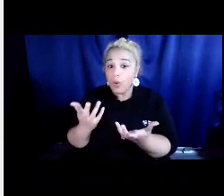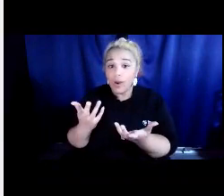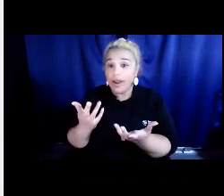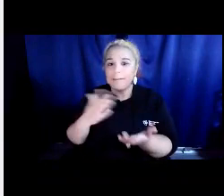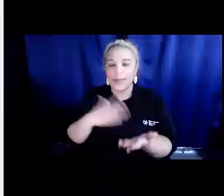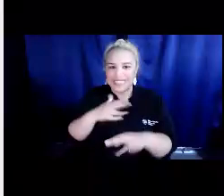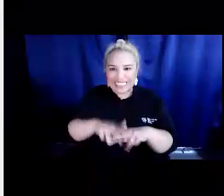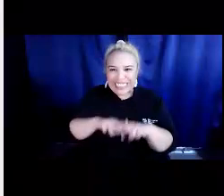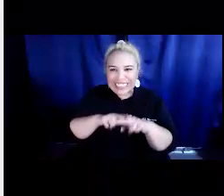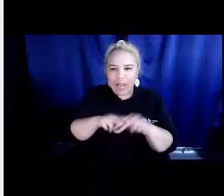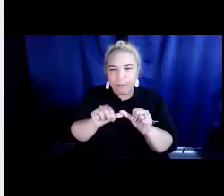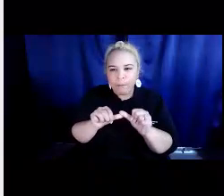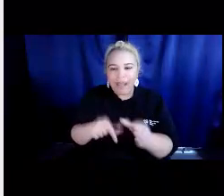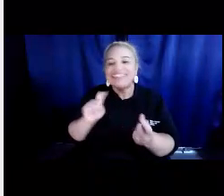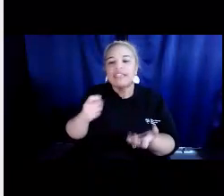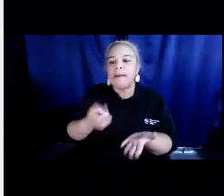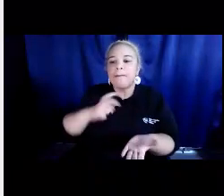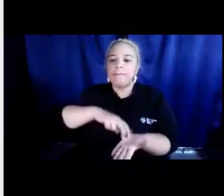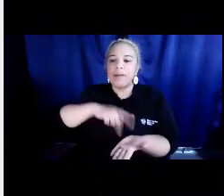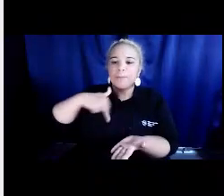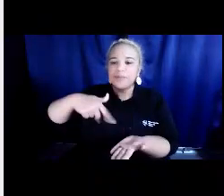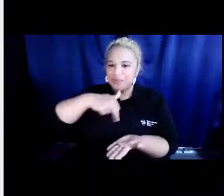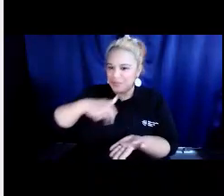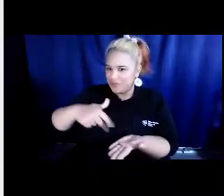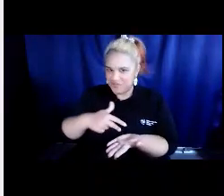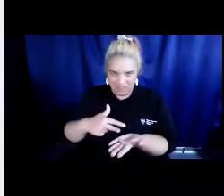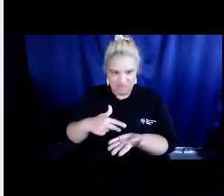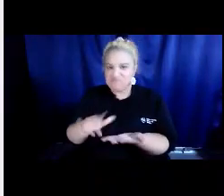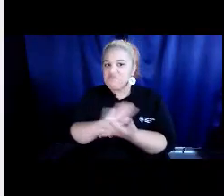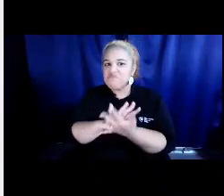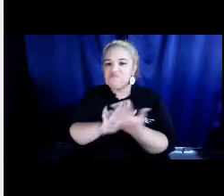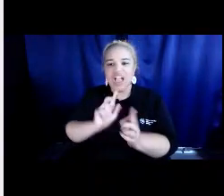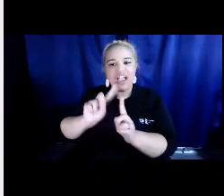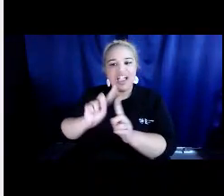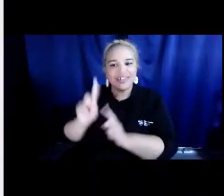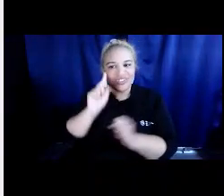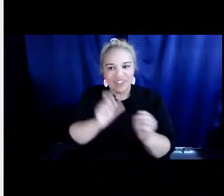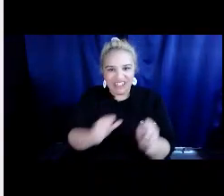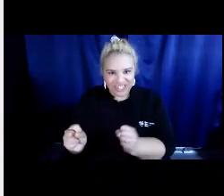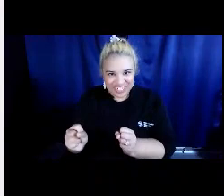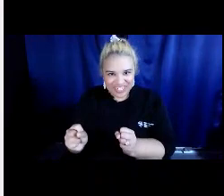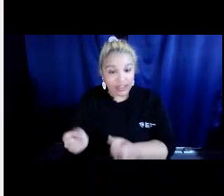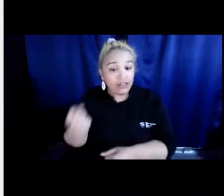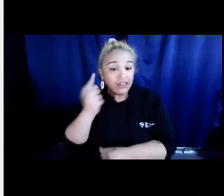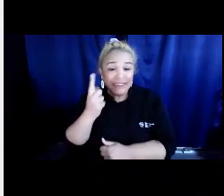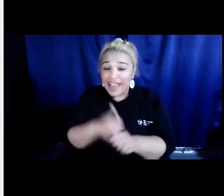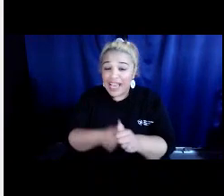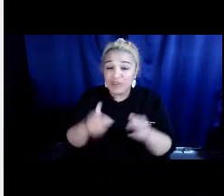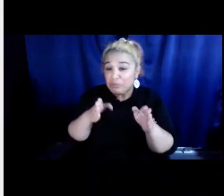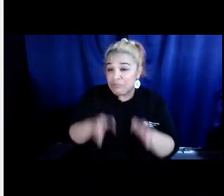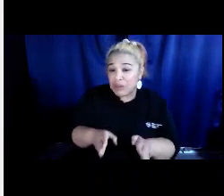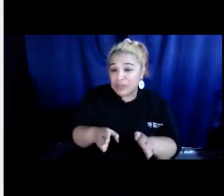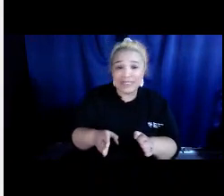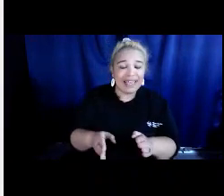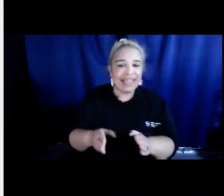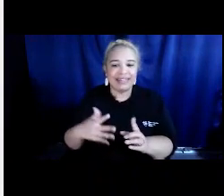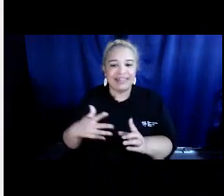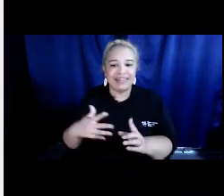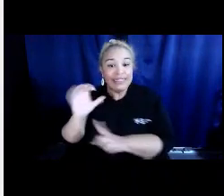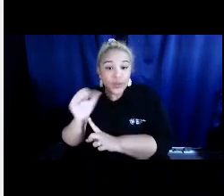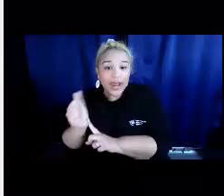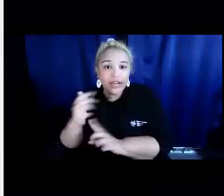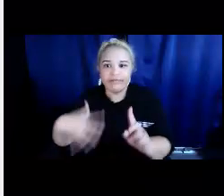one position. As we mentioned earlier, every person, situation, and environment are unique. As a result,